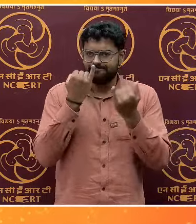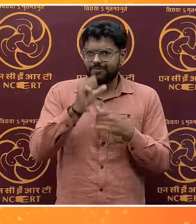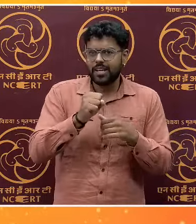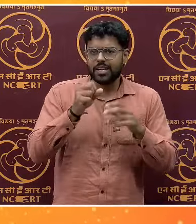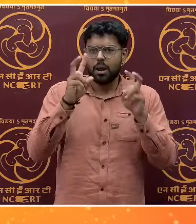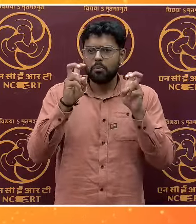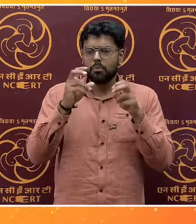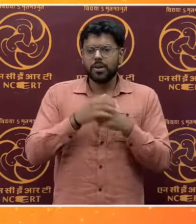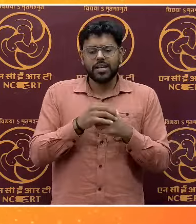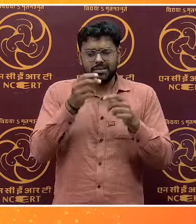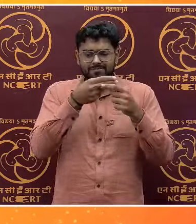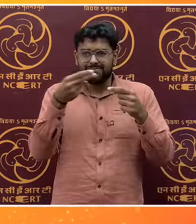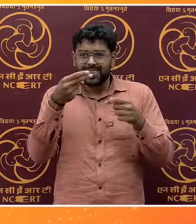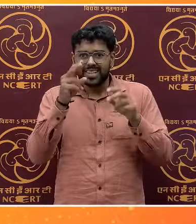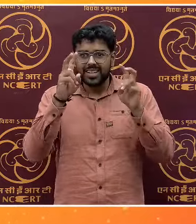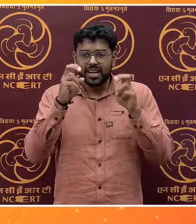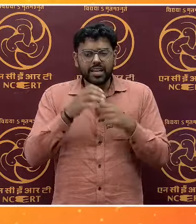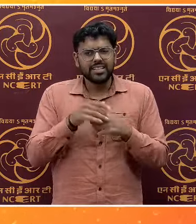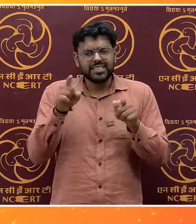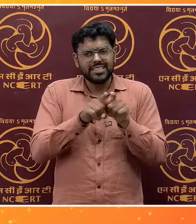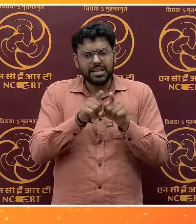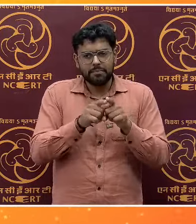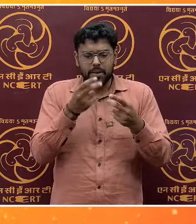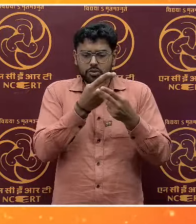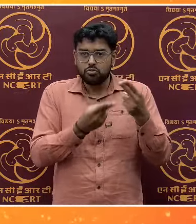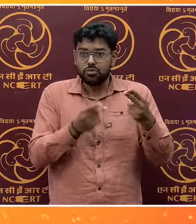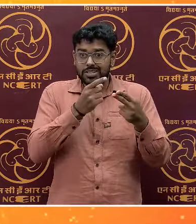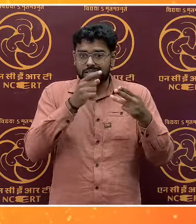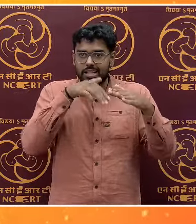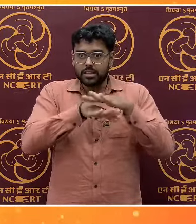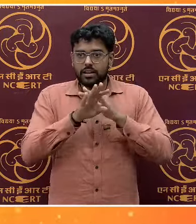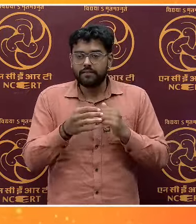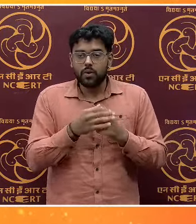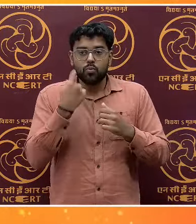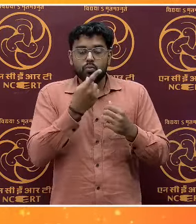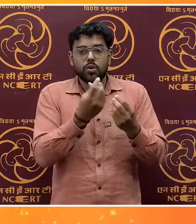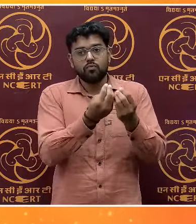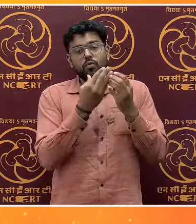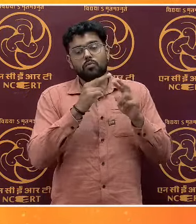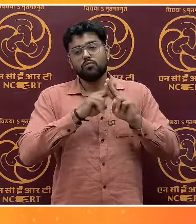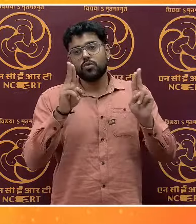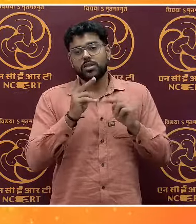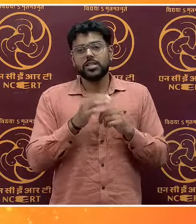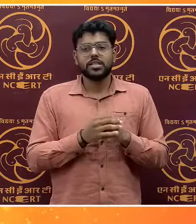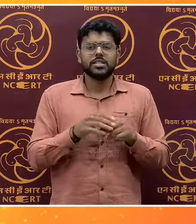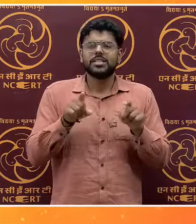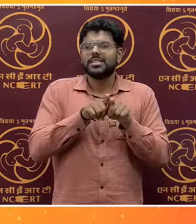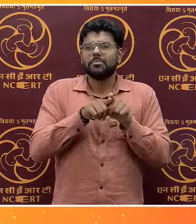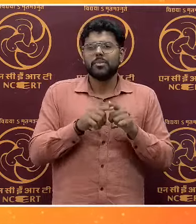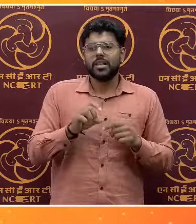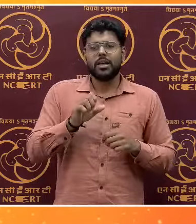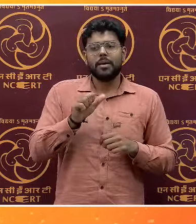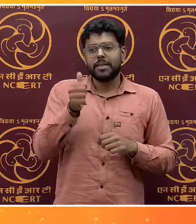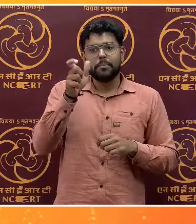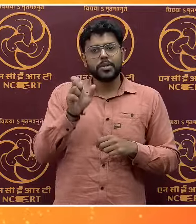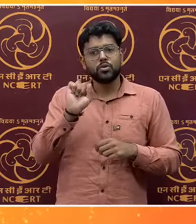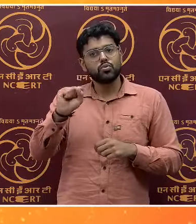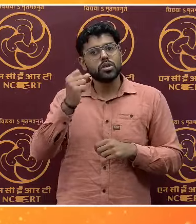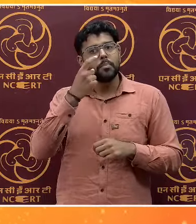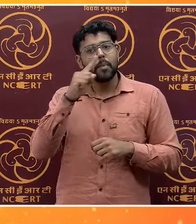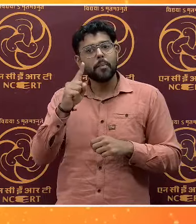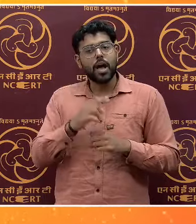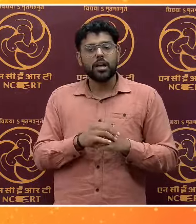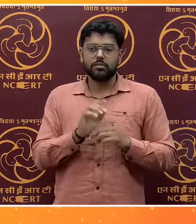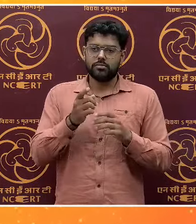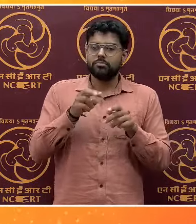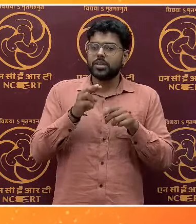because title itself is something in the poem that tells everything about it, like somebody's mother. It Yeah. means it's a